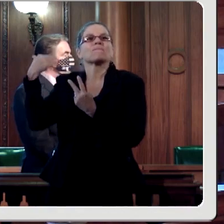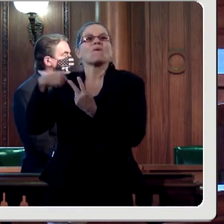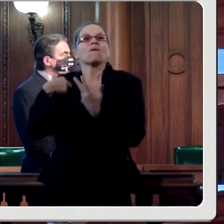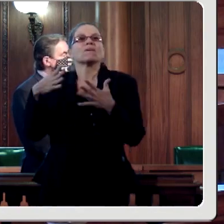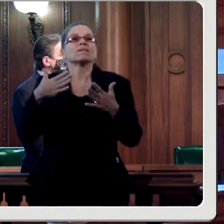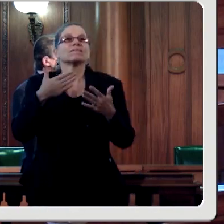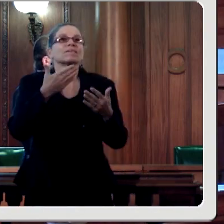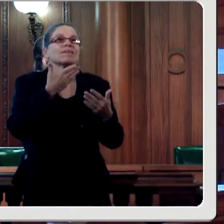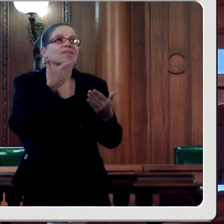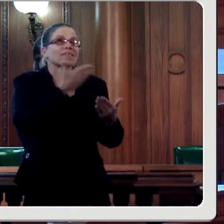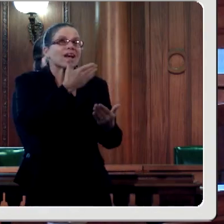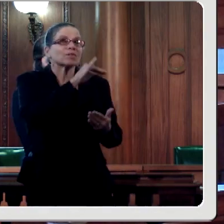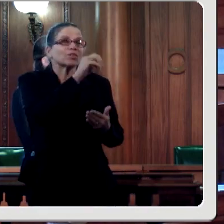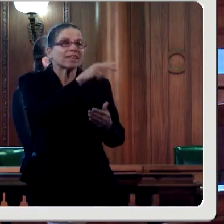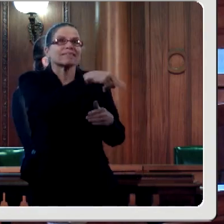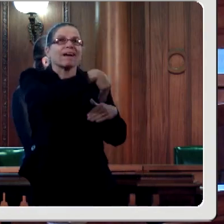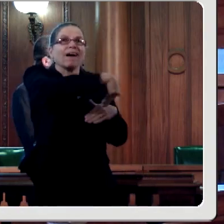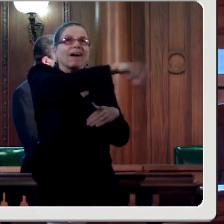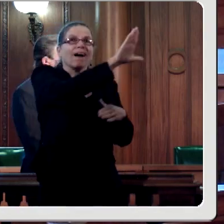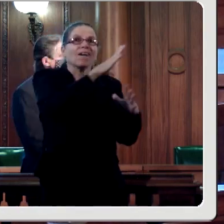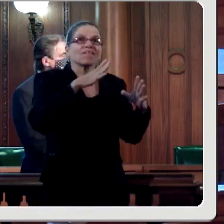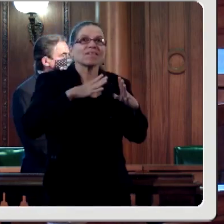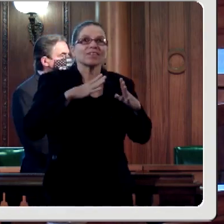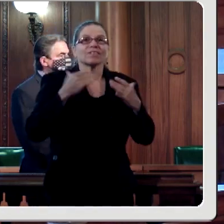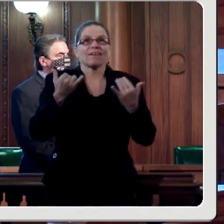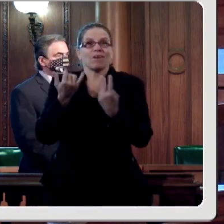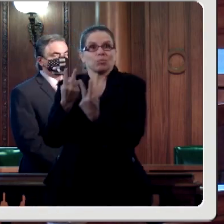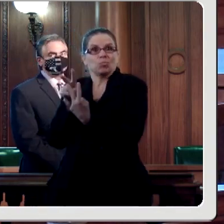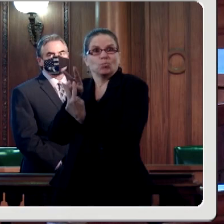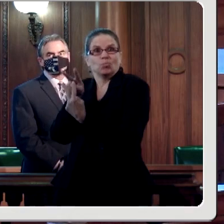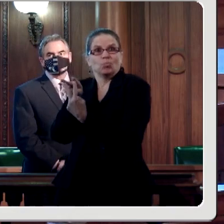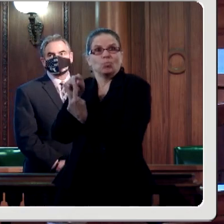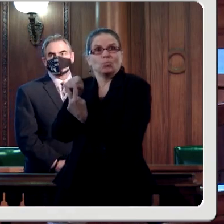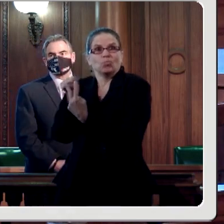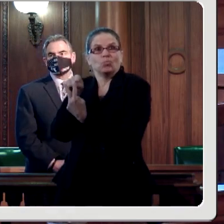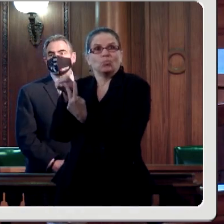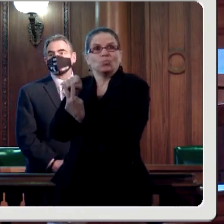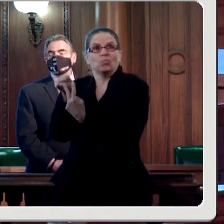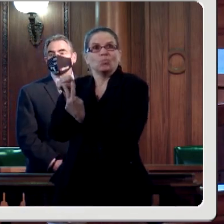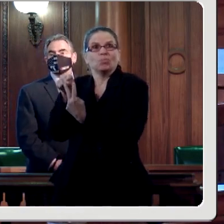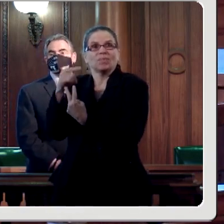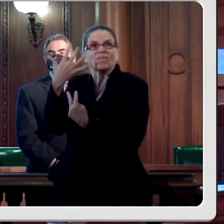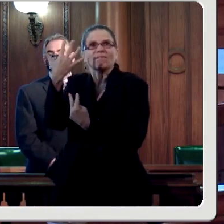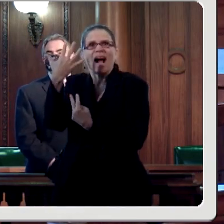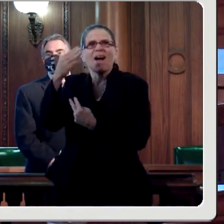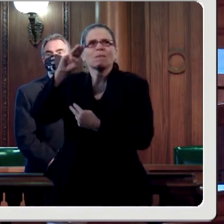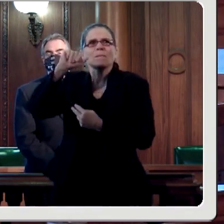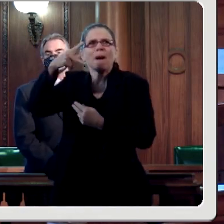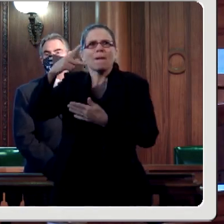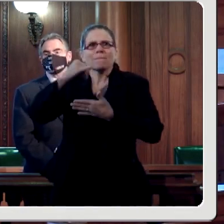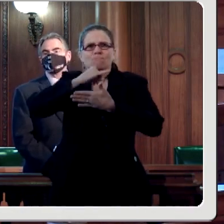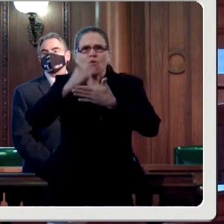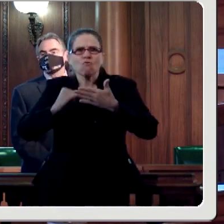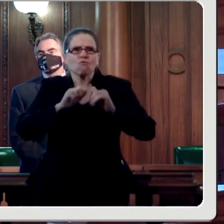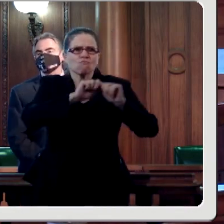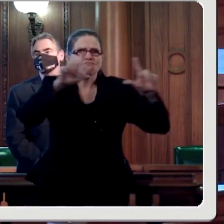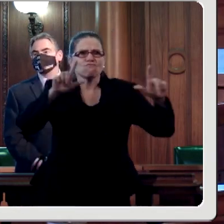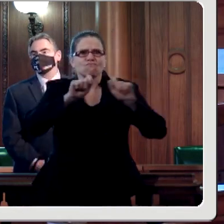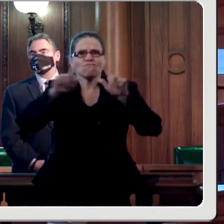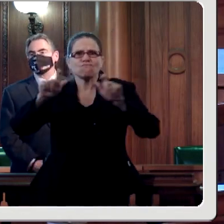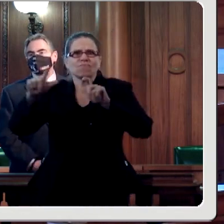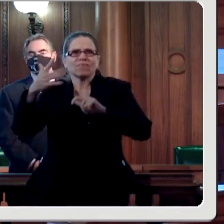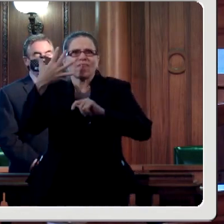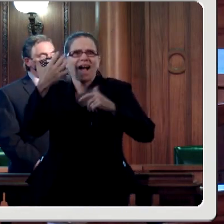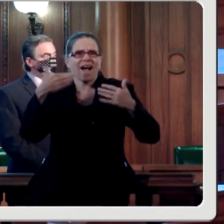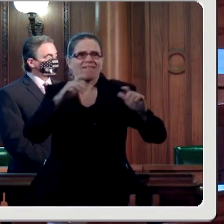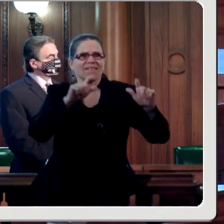maps. Tim Sheehan brought 5 maps over here, and I tried to pick them up and bring them in here. So thank you, Tim. You did a